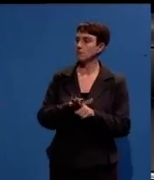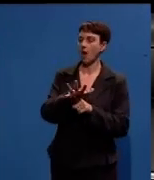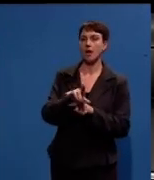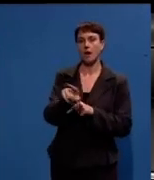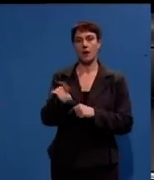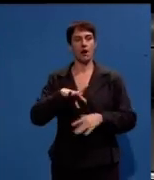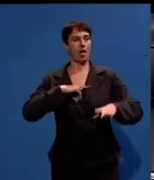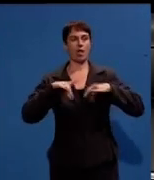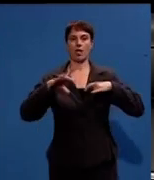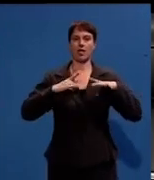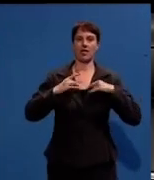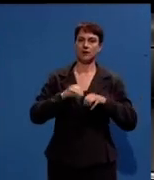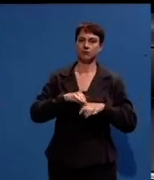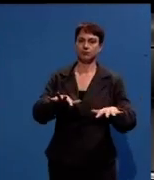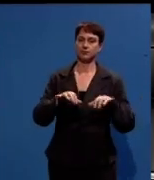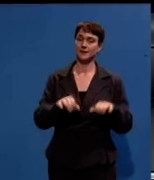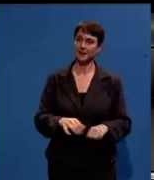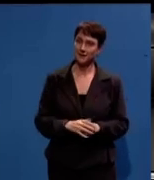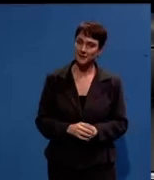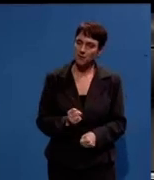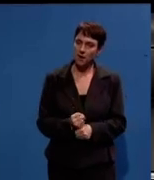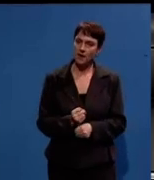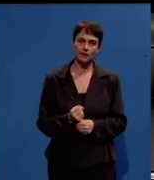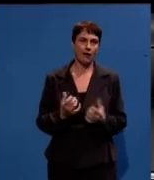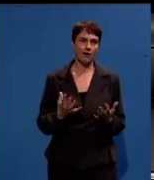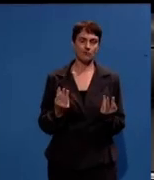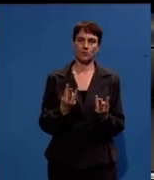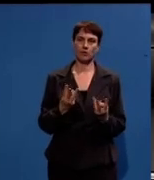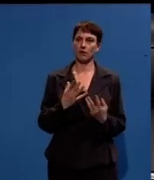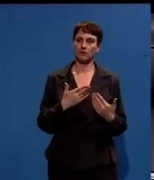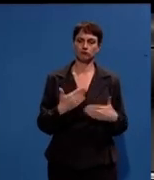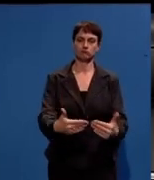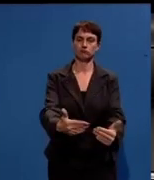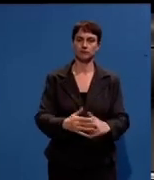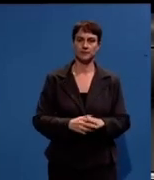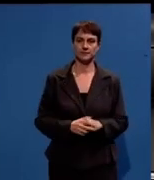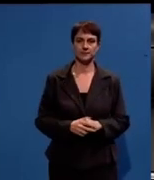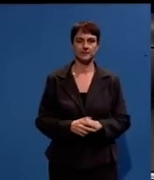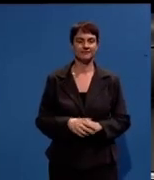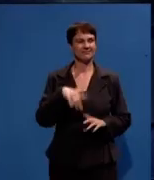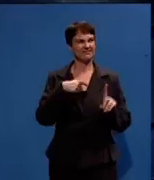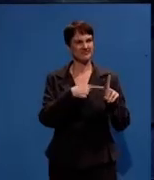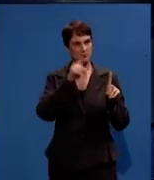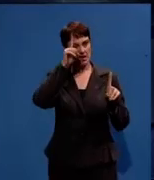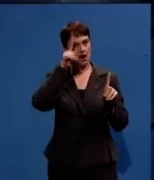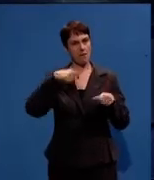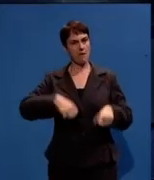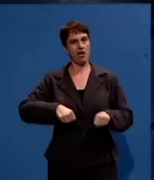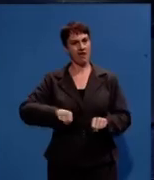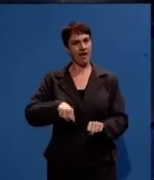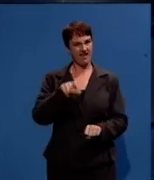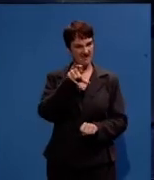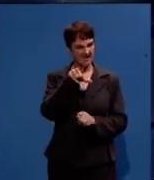ensure that, you know, we continue the movement of goodwill that he has started. Bikers for Madiba, what is your main